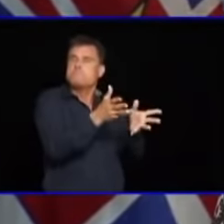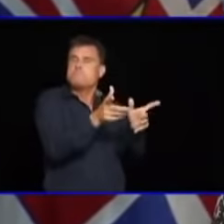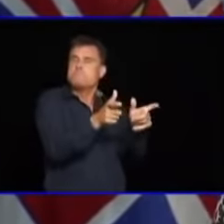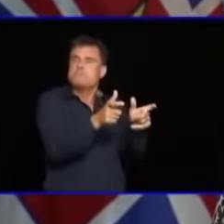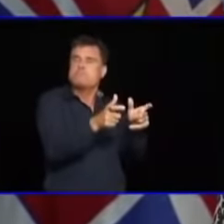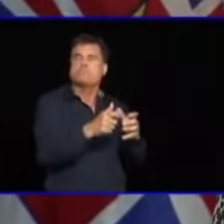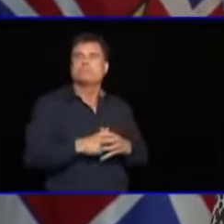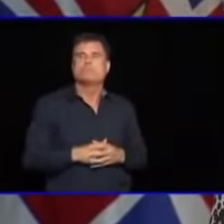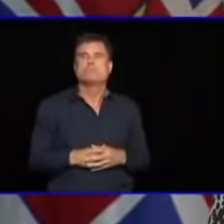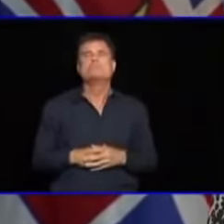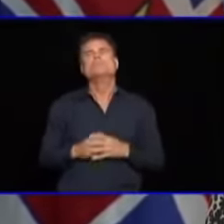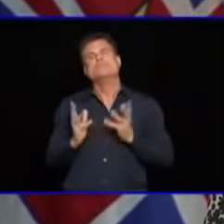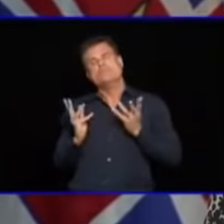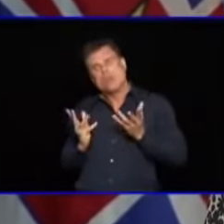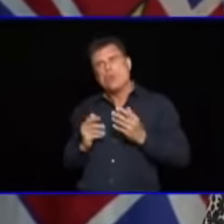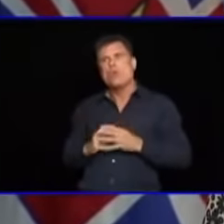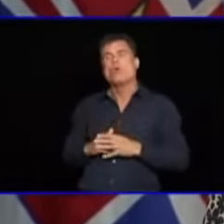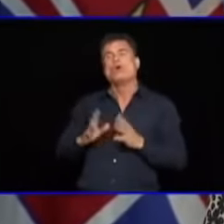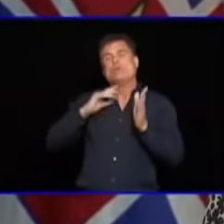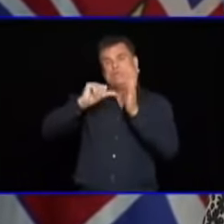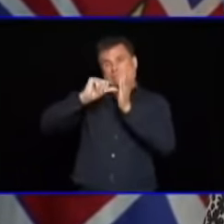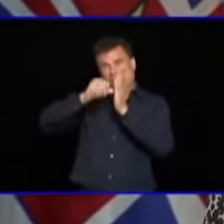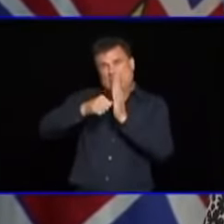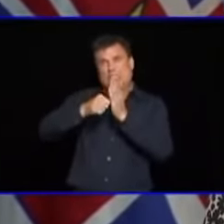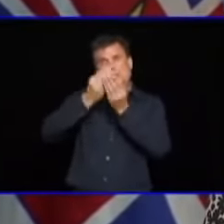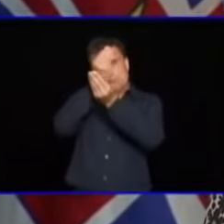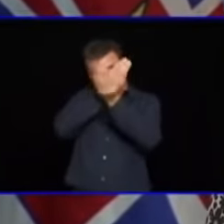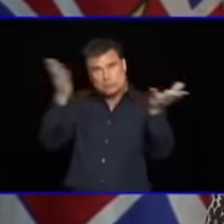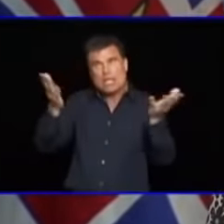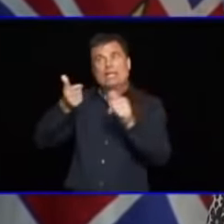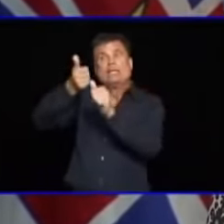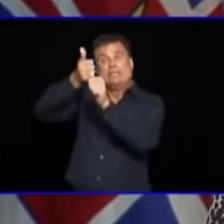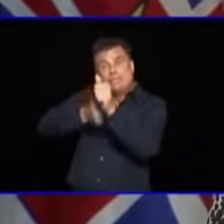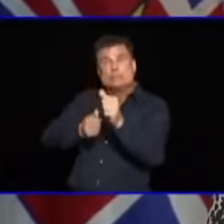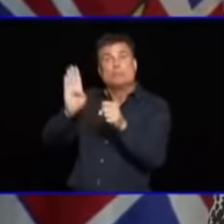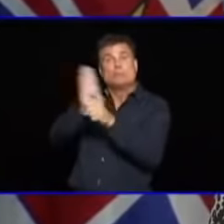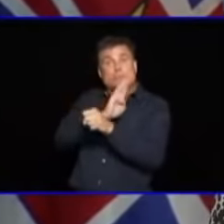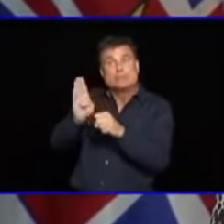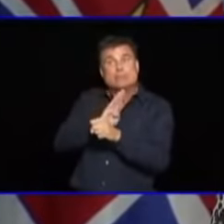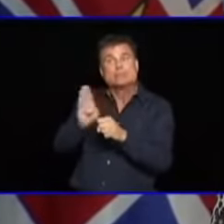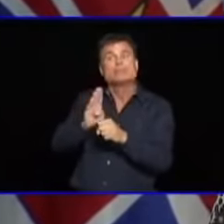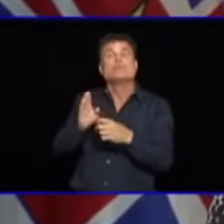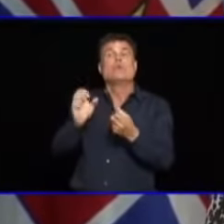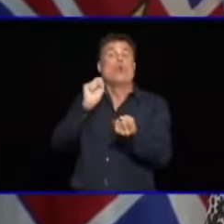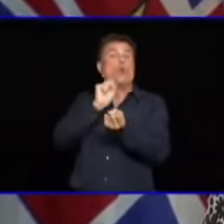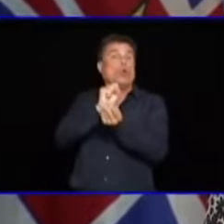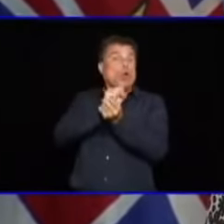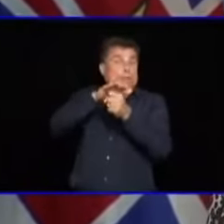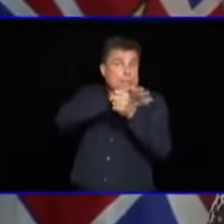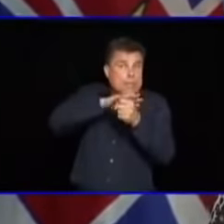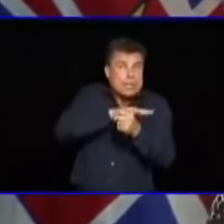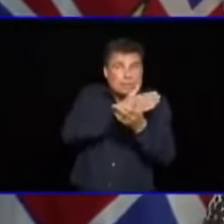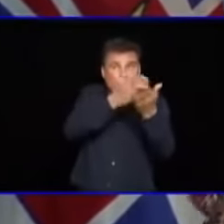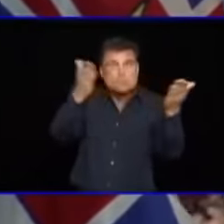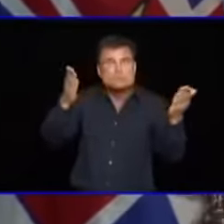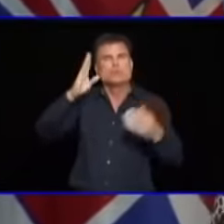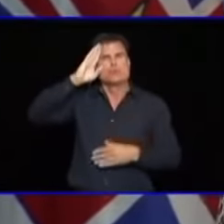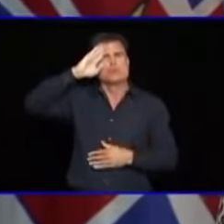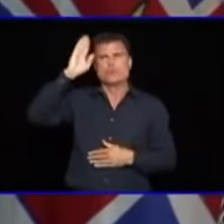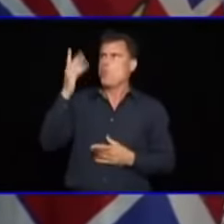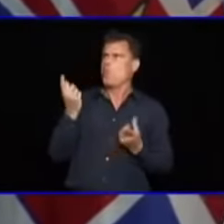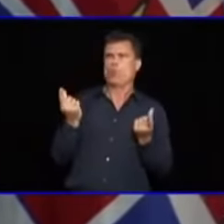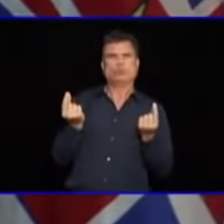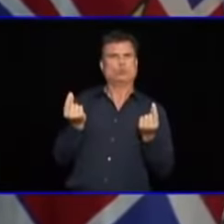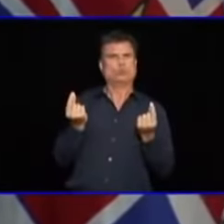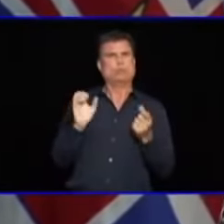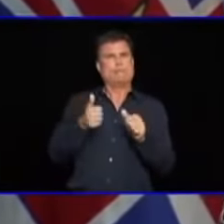plan, and that's a way of making them think about what does it mean for me in my setting, in my business, and those are the things that have been helping us in